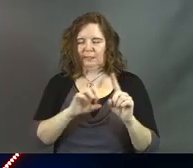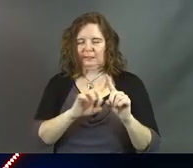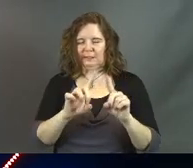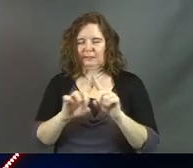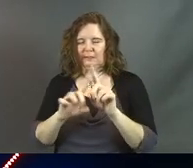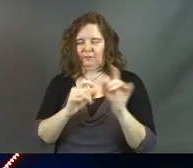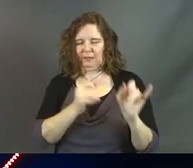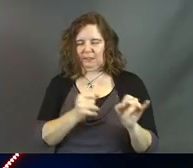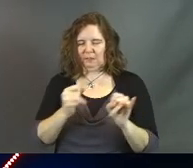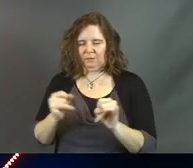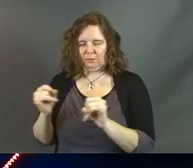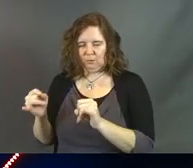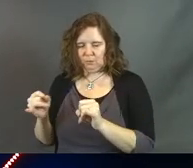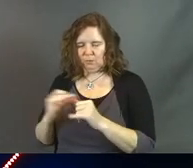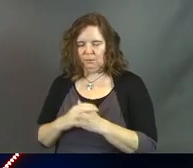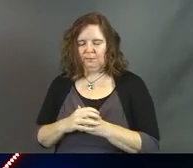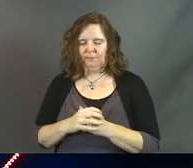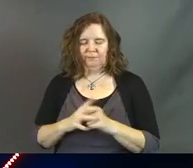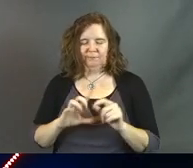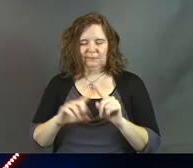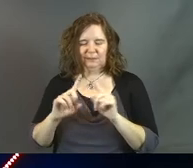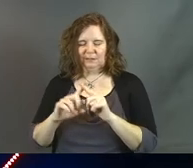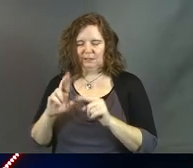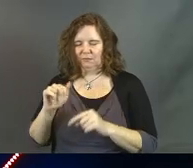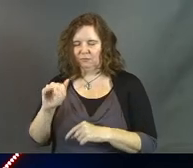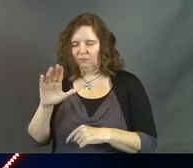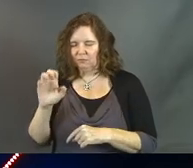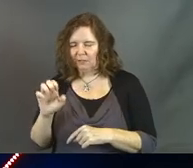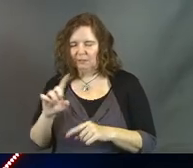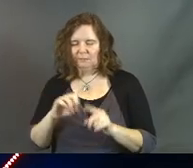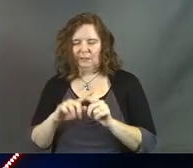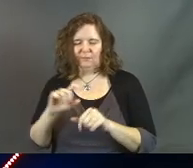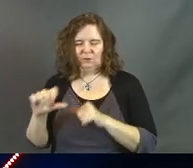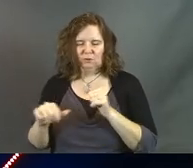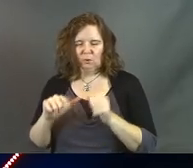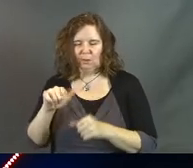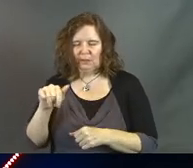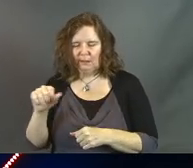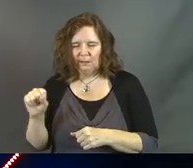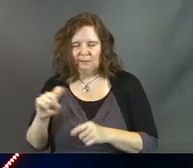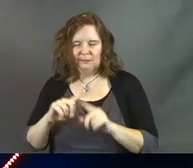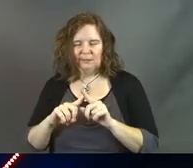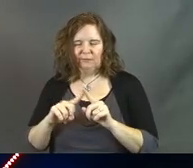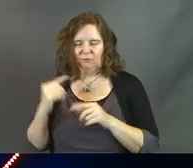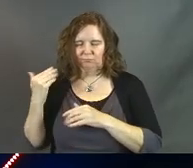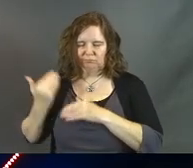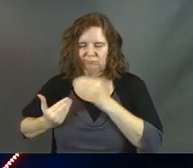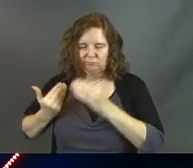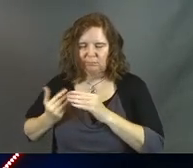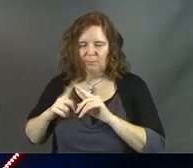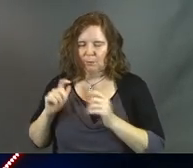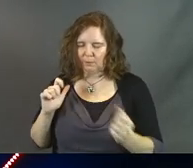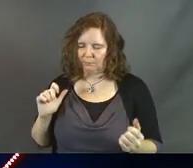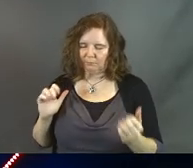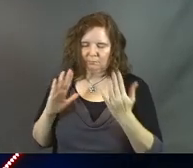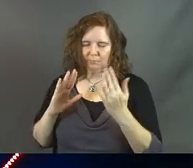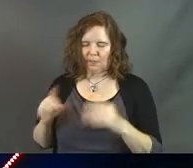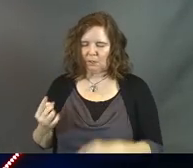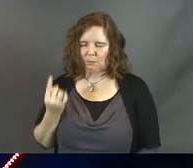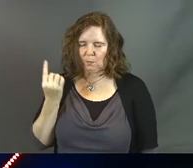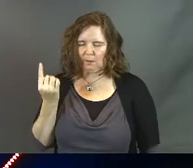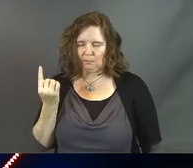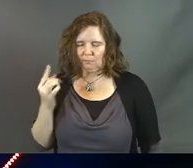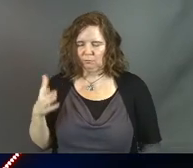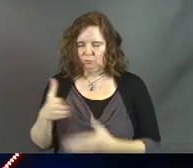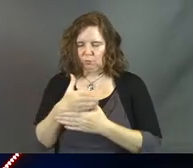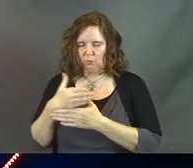different individuals, different races, different social class, different generations, God, but we come before you as one.